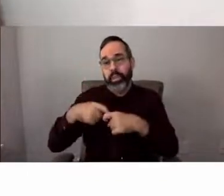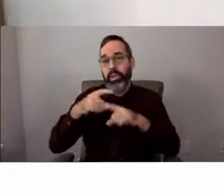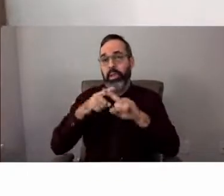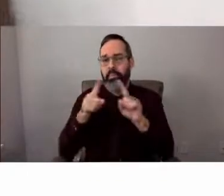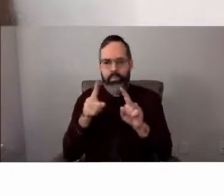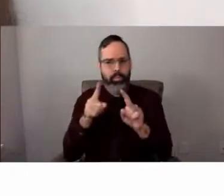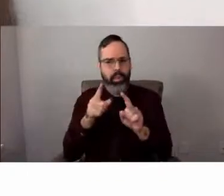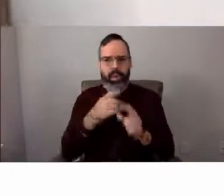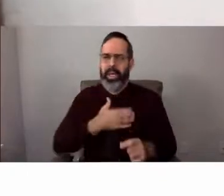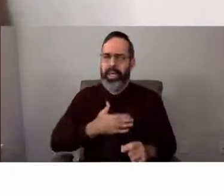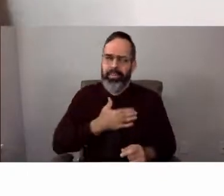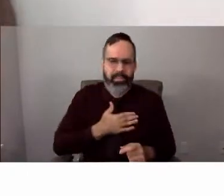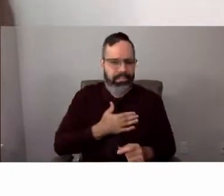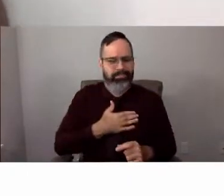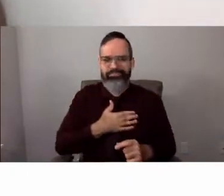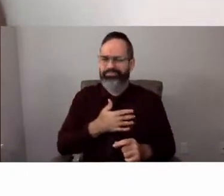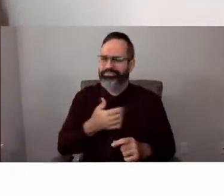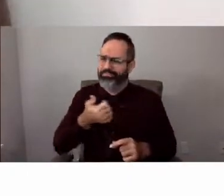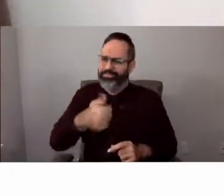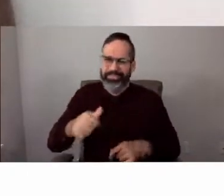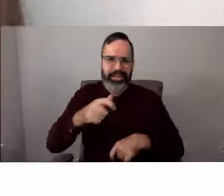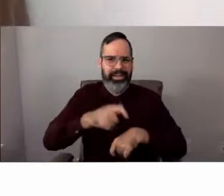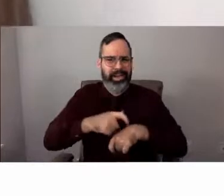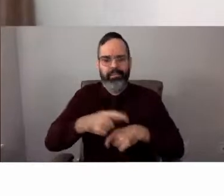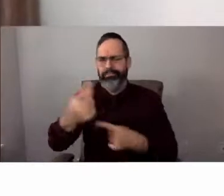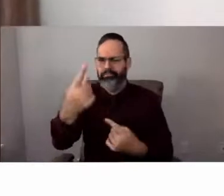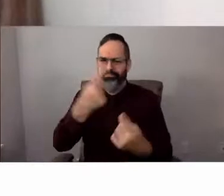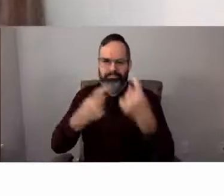to ask any question in English.